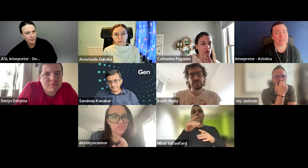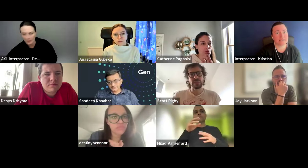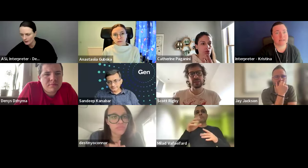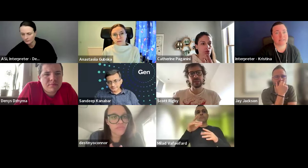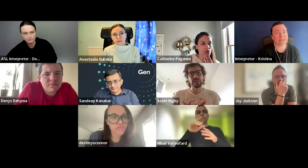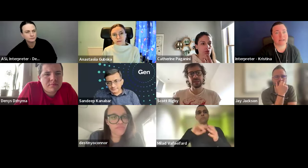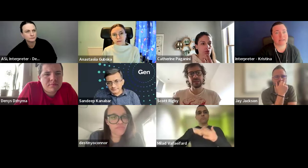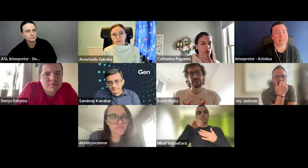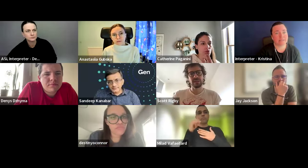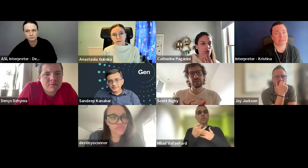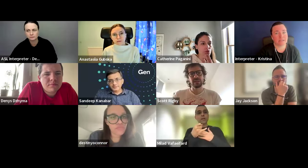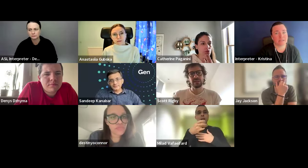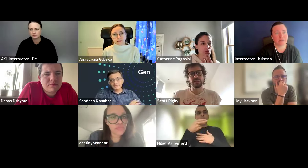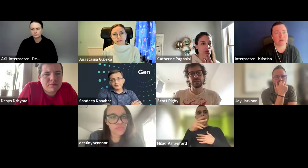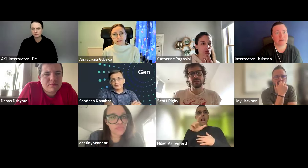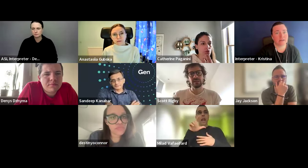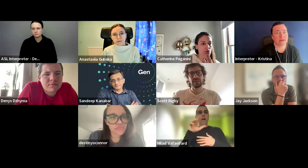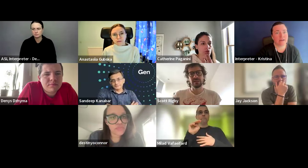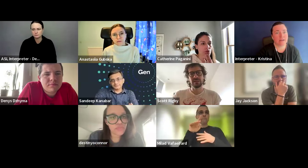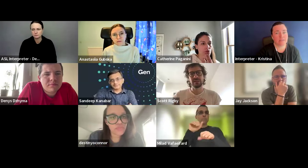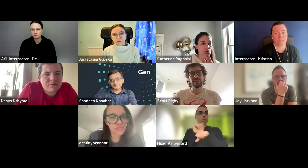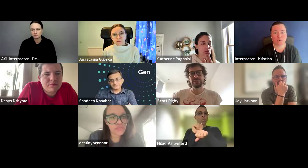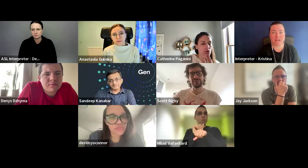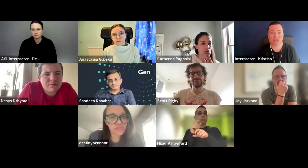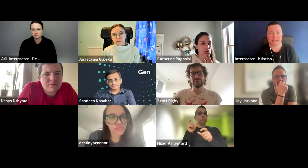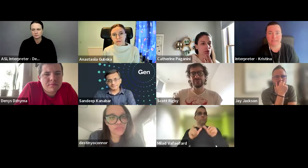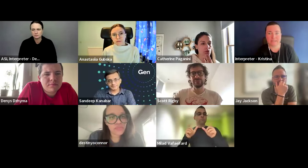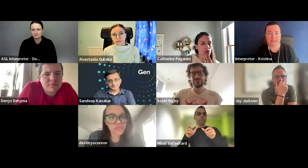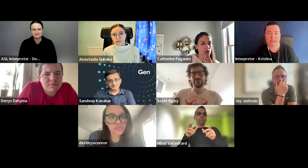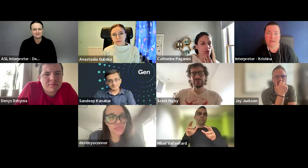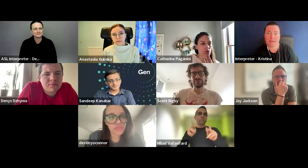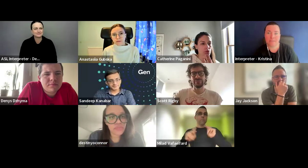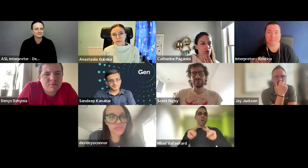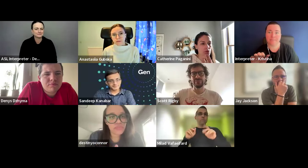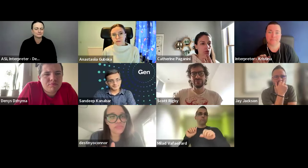Milad says, yes, I can see the project,